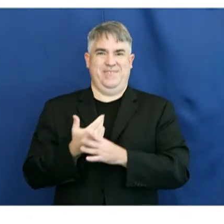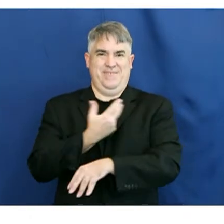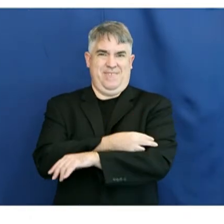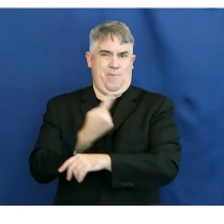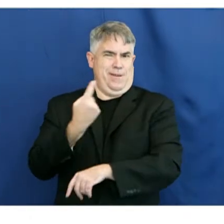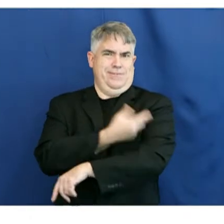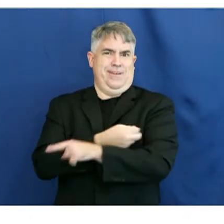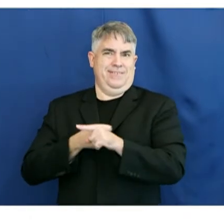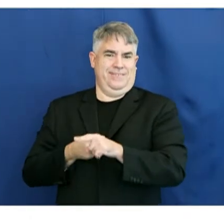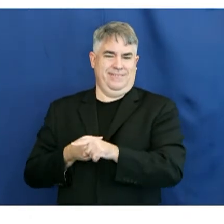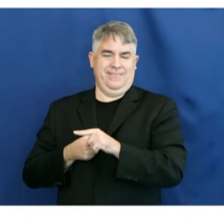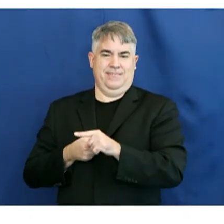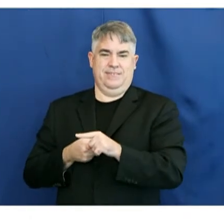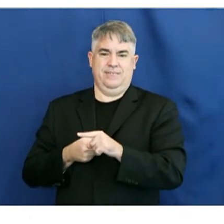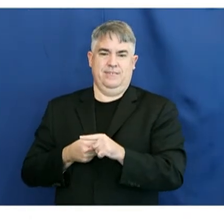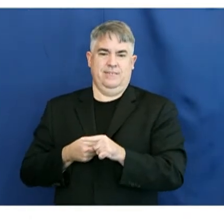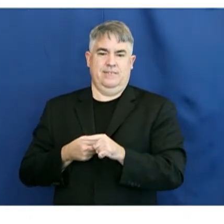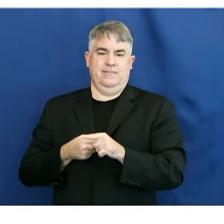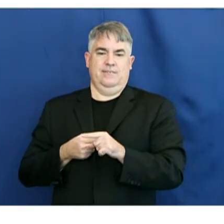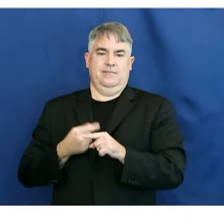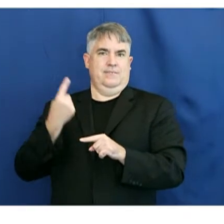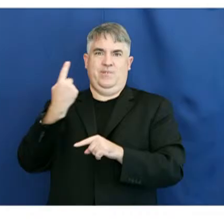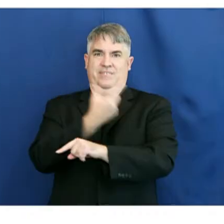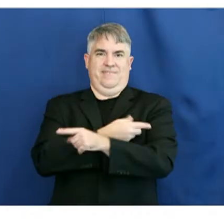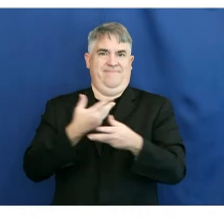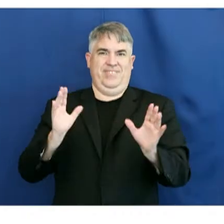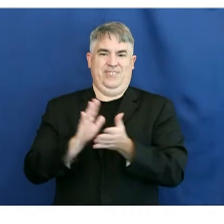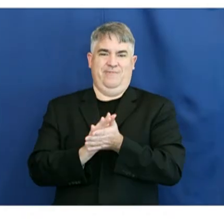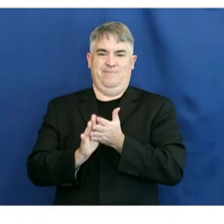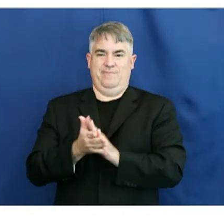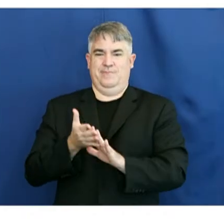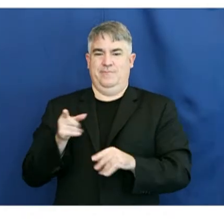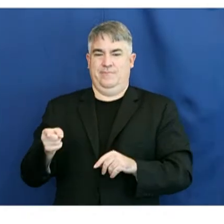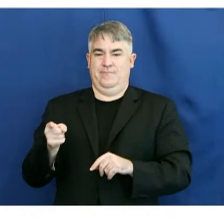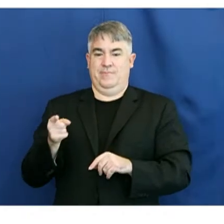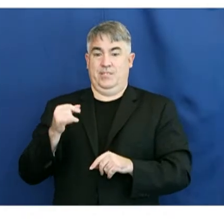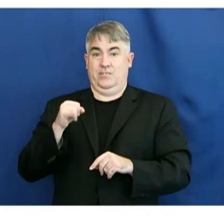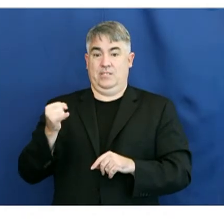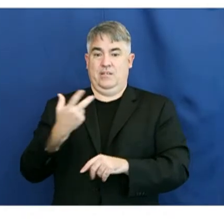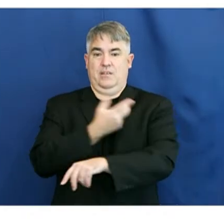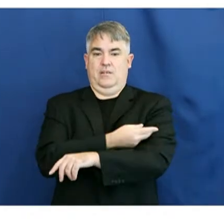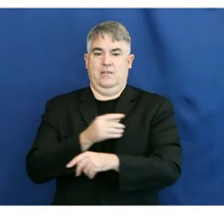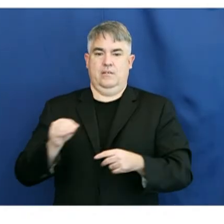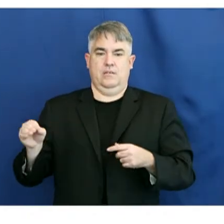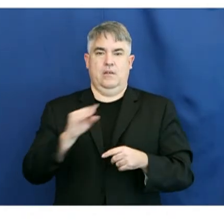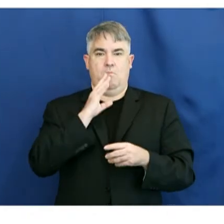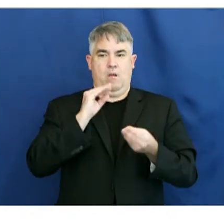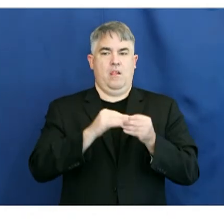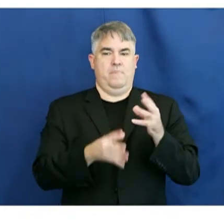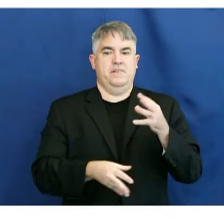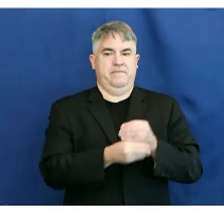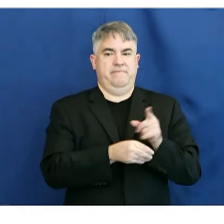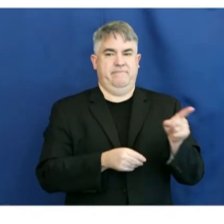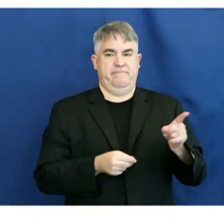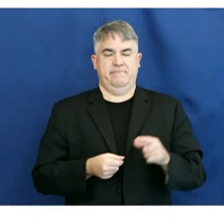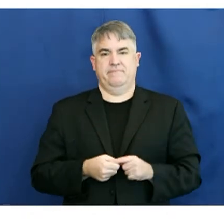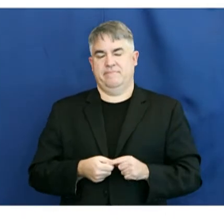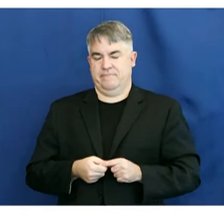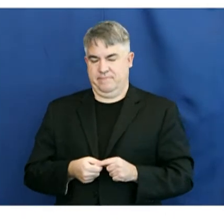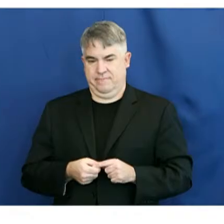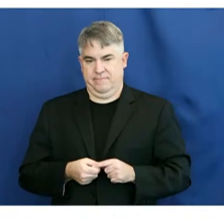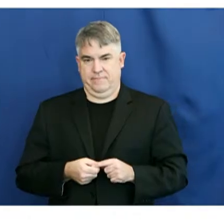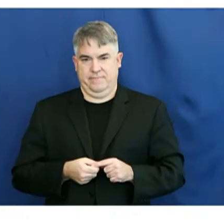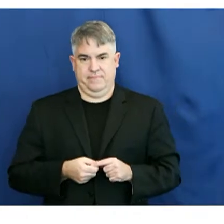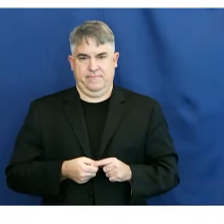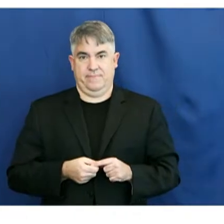bottom number there, fully vaccinated. And again, we're appreciative of the arrival of that vaccine as it helps us